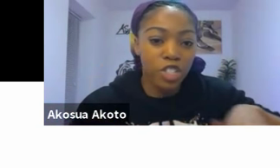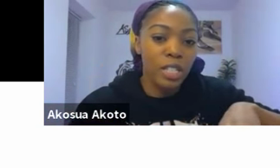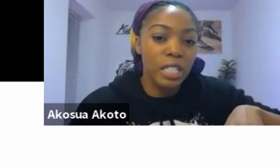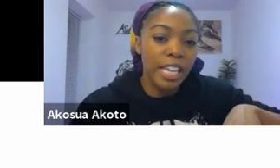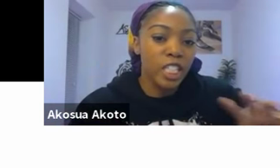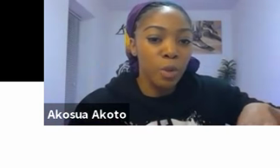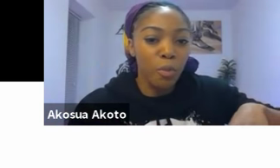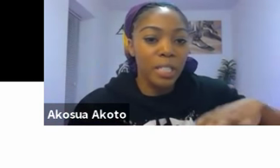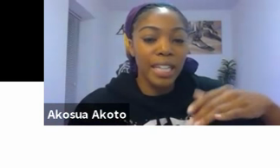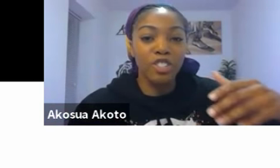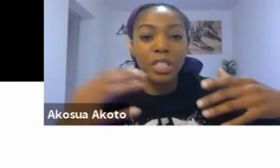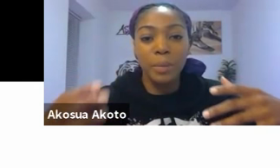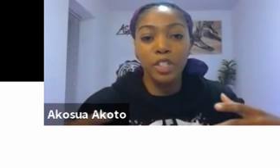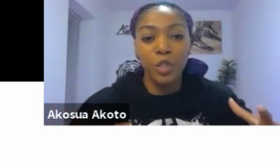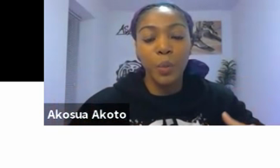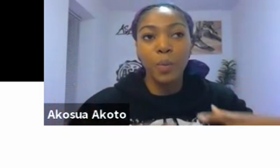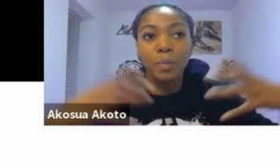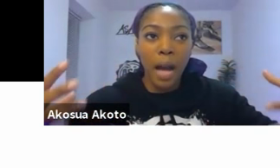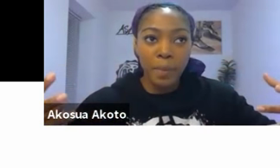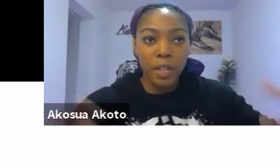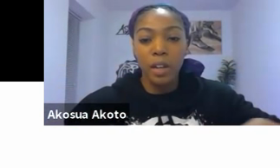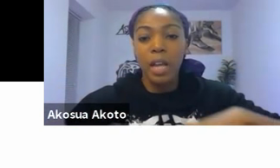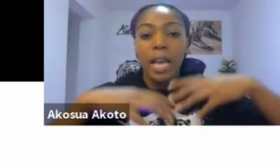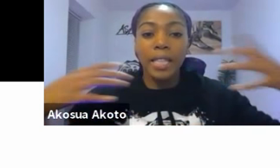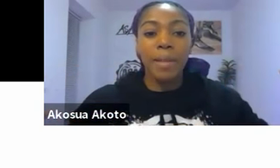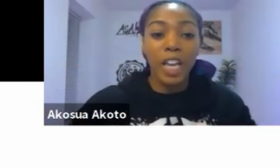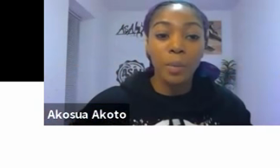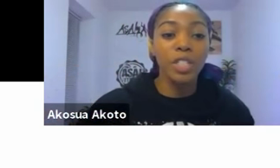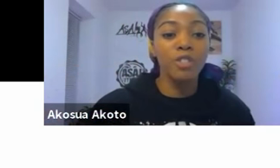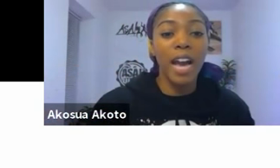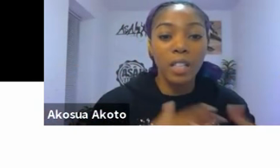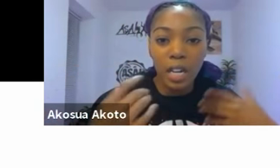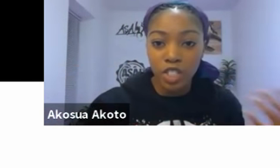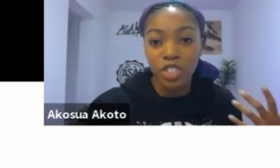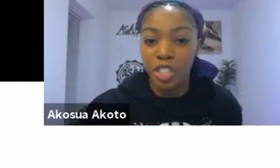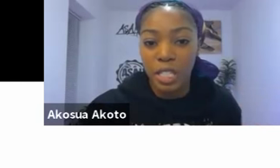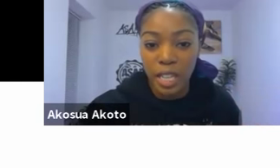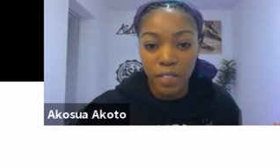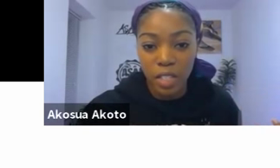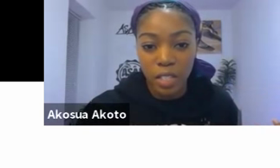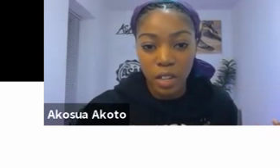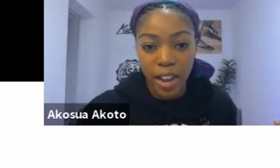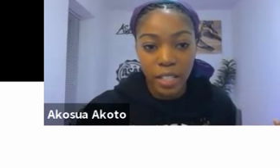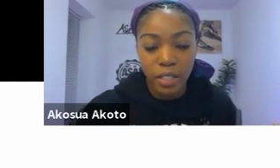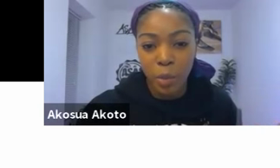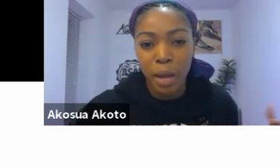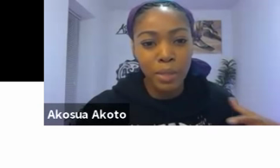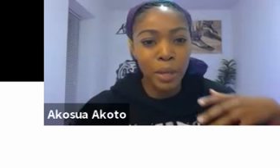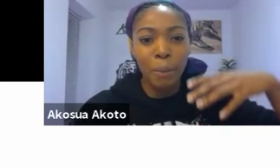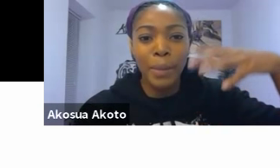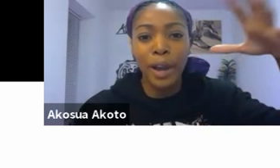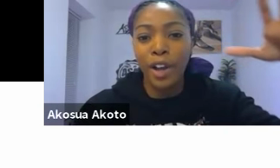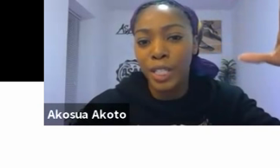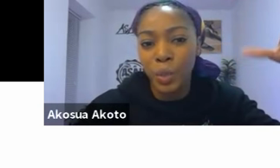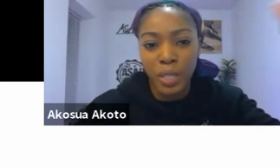So what you're gonna see is movements that are just similar to what was popular in the Black community around the country during the 70s, right? So you probably